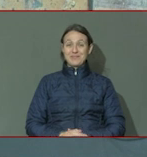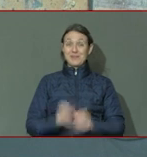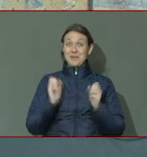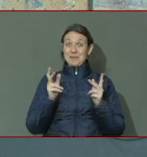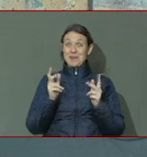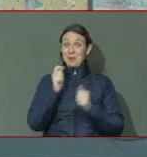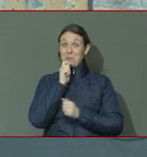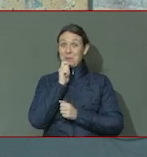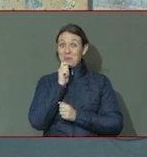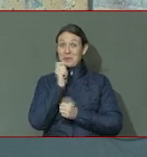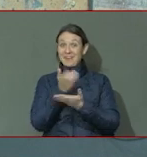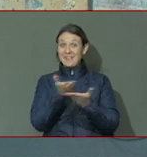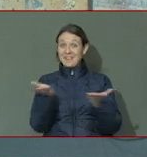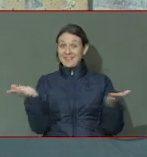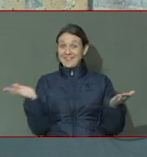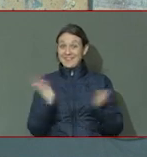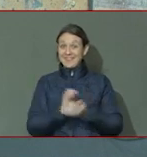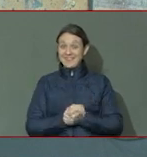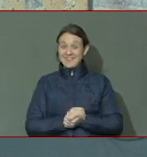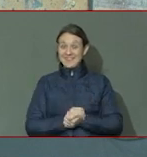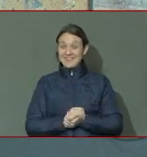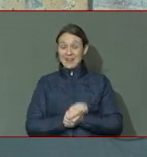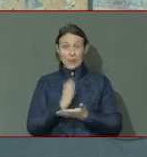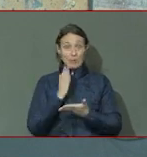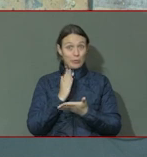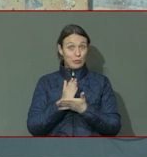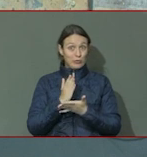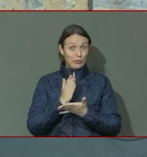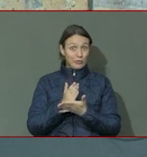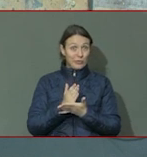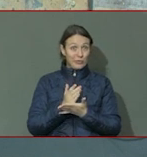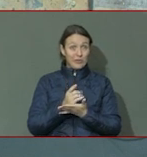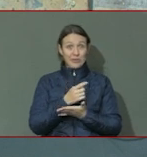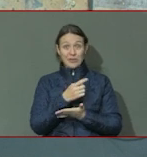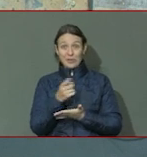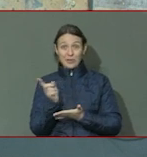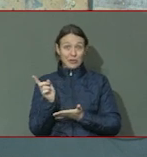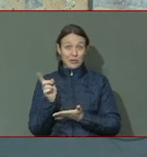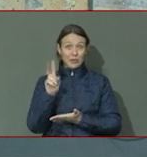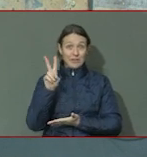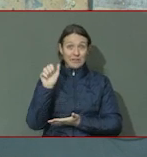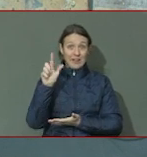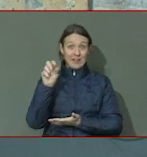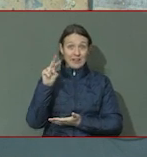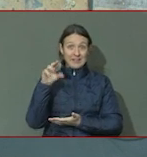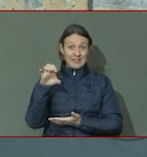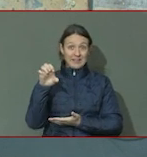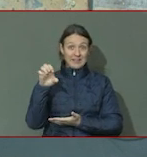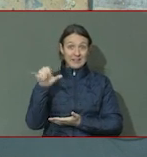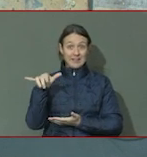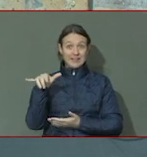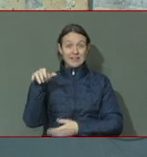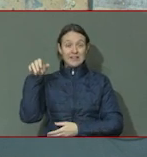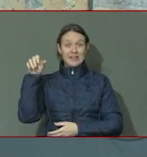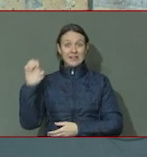Good morning to you all. I'm sure you're the valence electrons still, the ones that I've